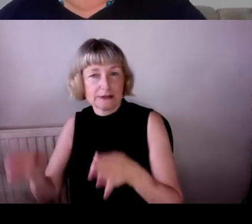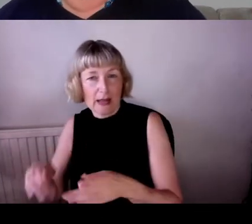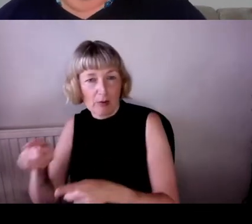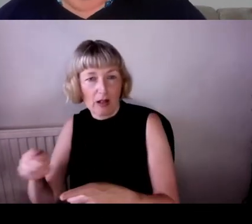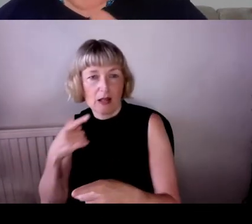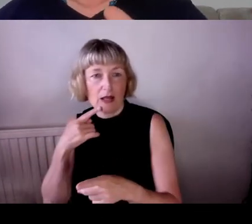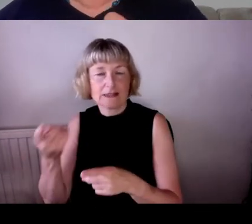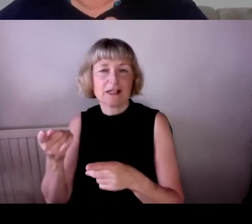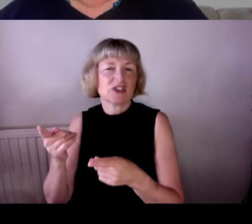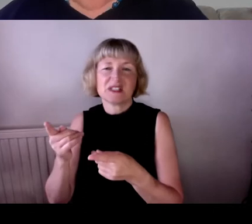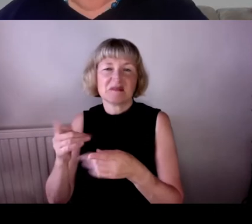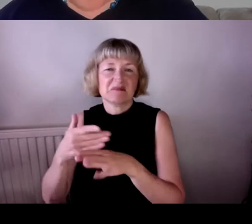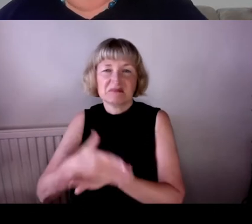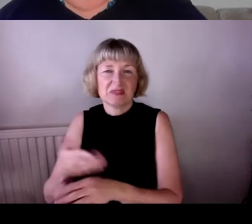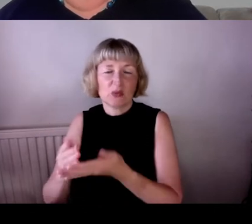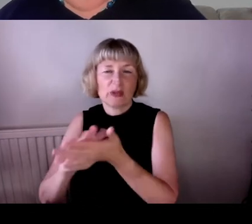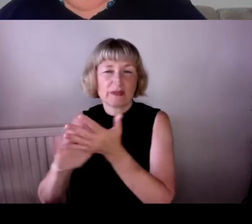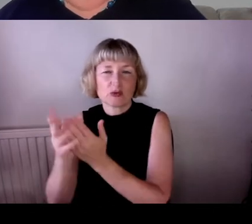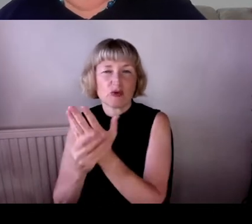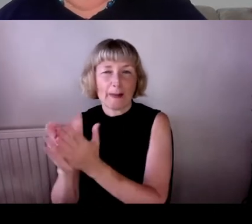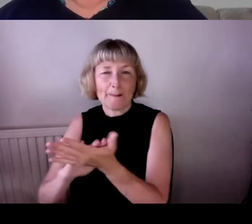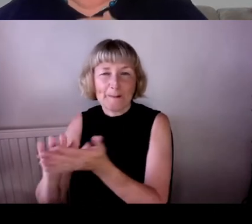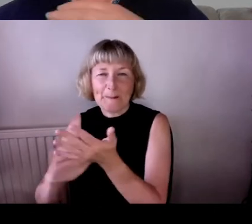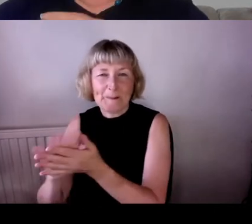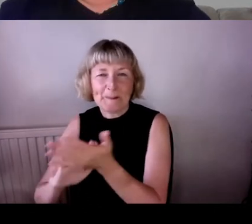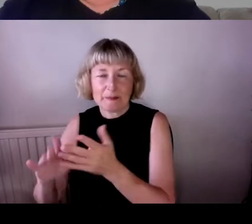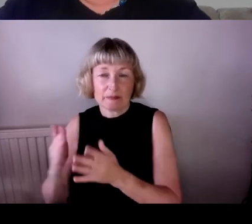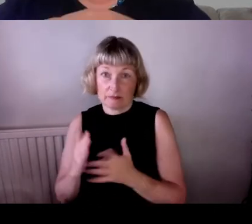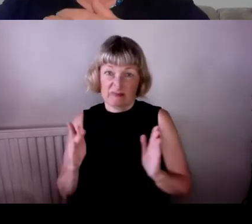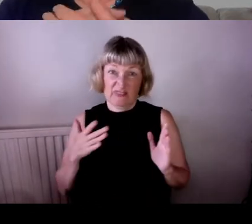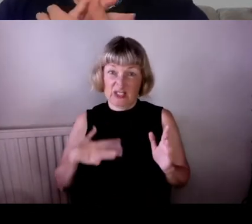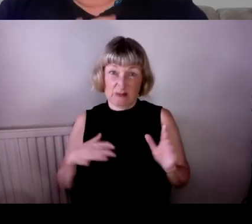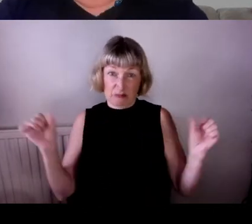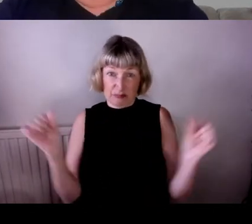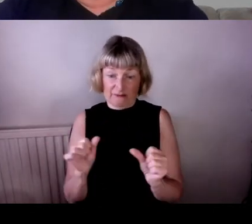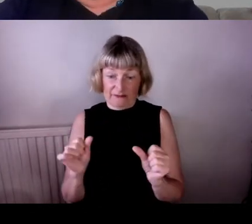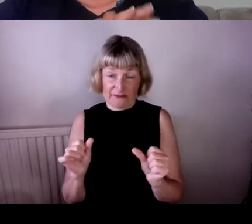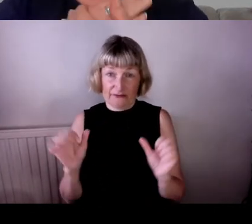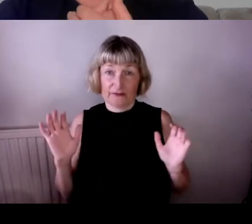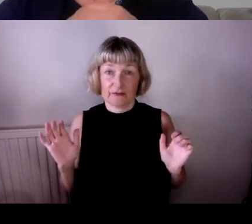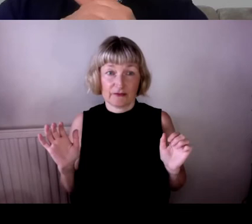busy with hand cream because there wasn't really any more. Wait, I needed to get the fact that she was